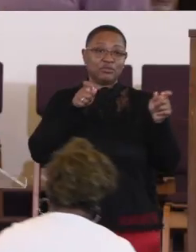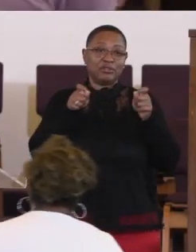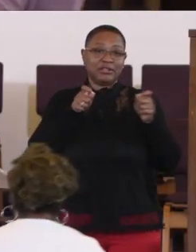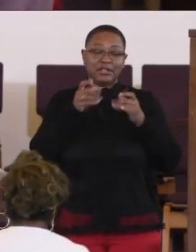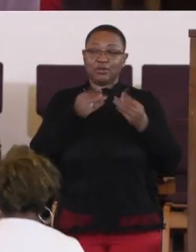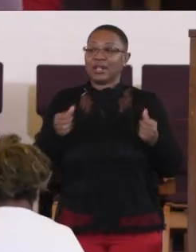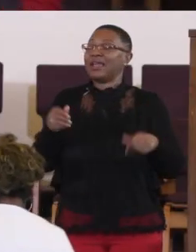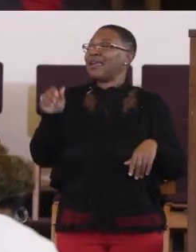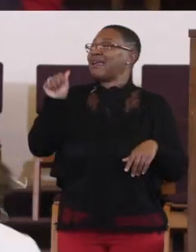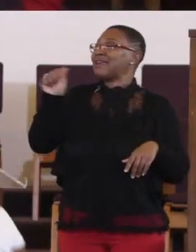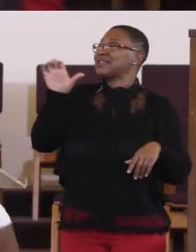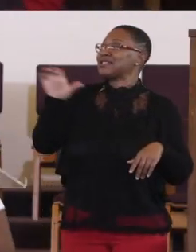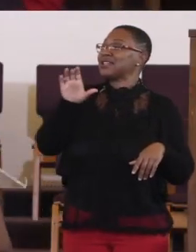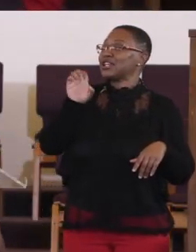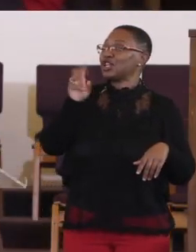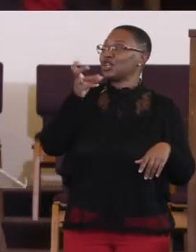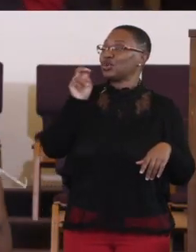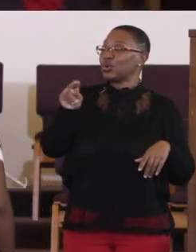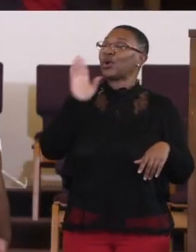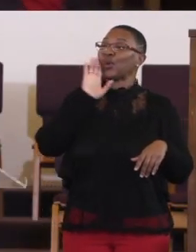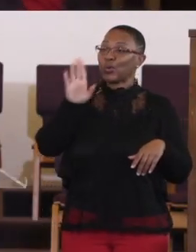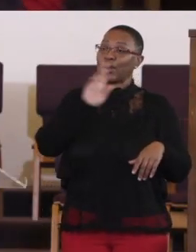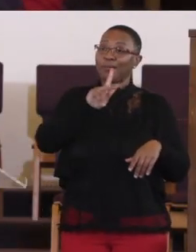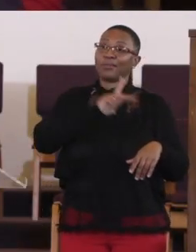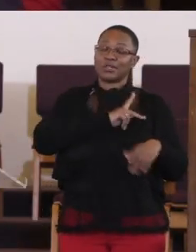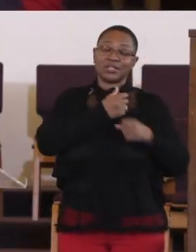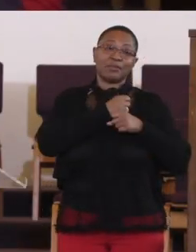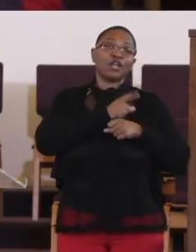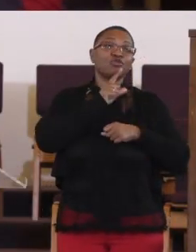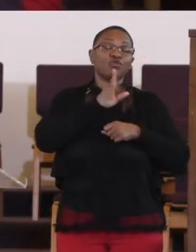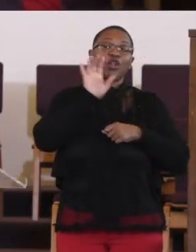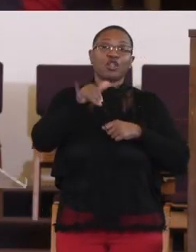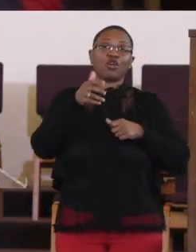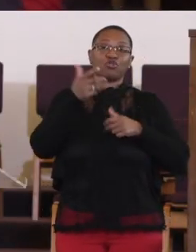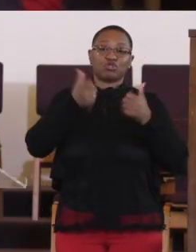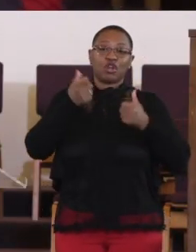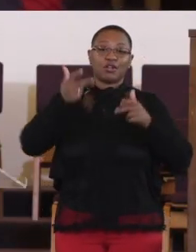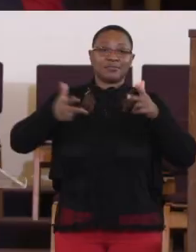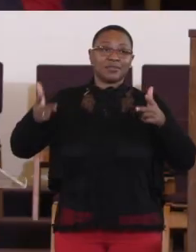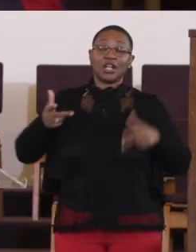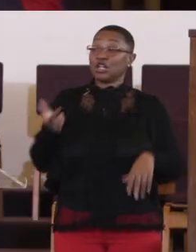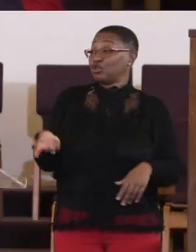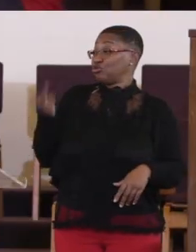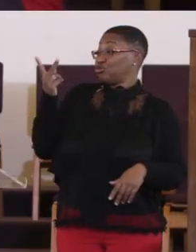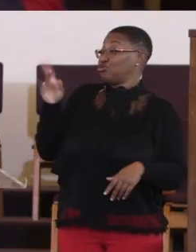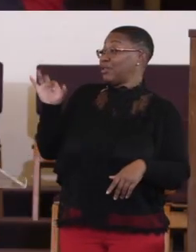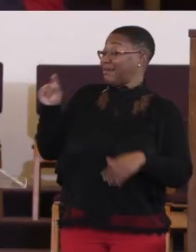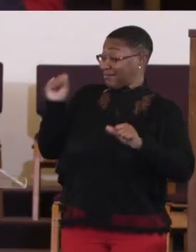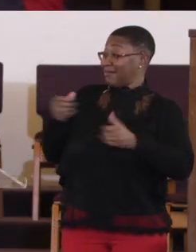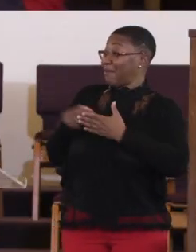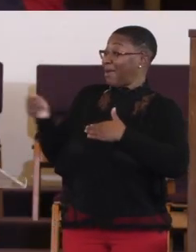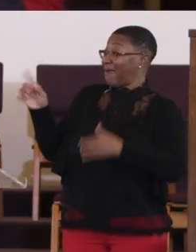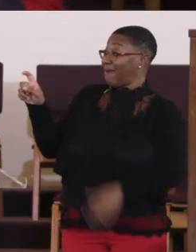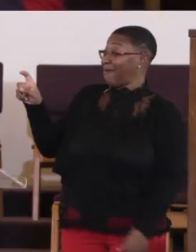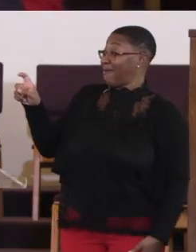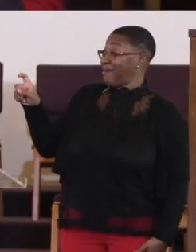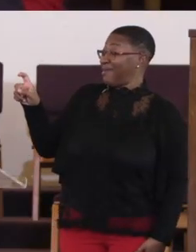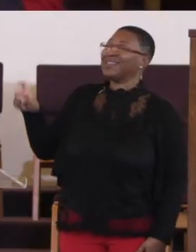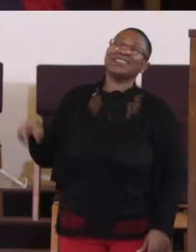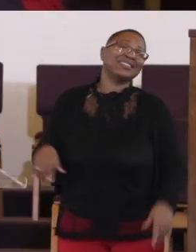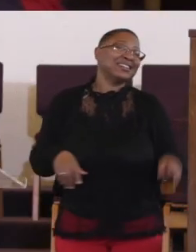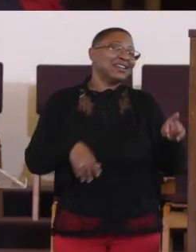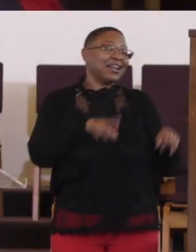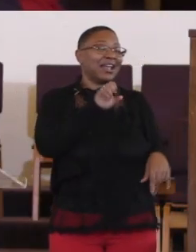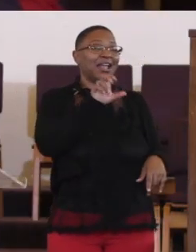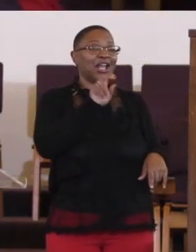Ewing is going to personally get those cars stickered tomorrow. But can I get them 2 lots? That's what I'm trying to say. So Erin is going to